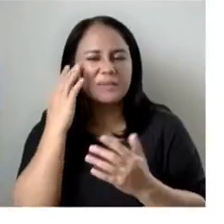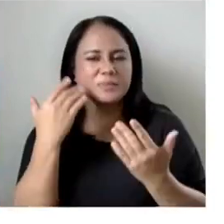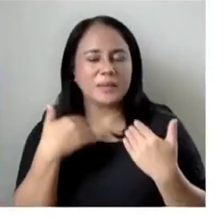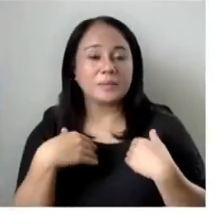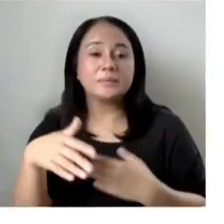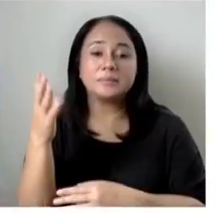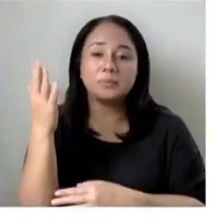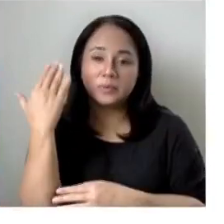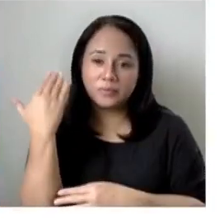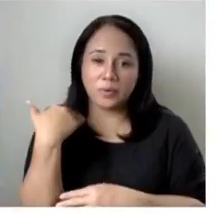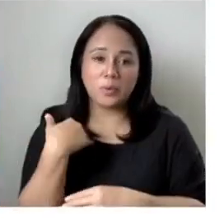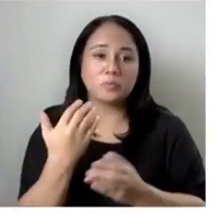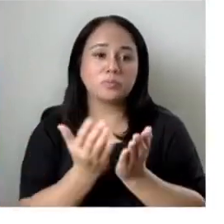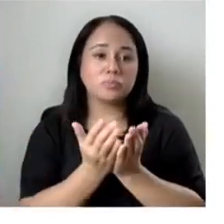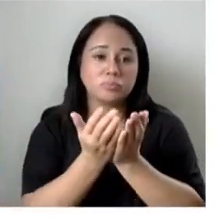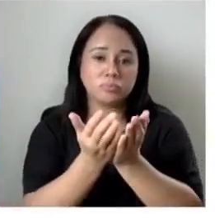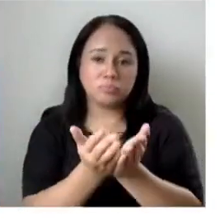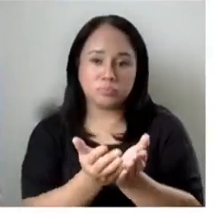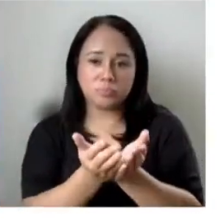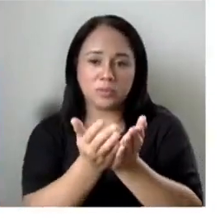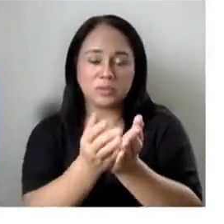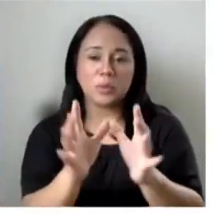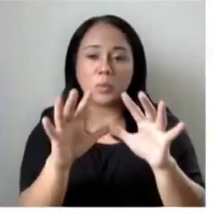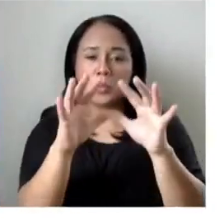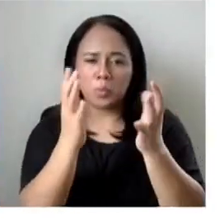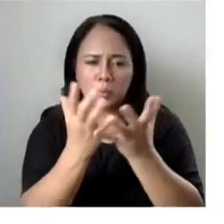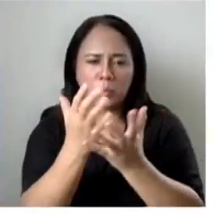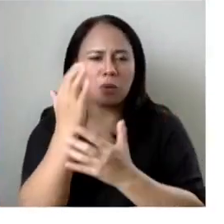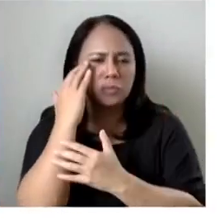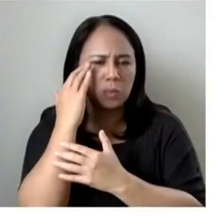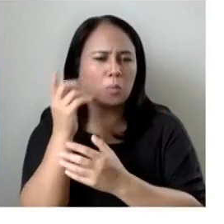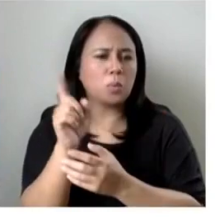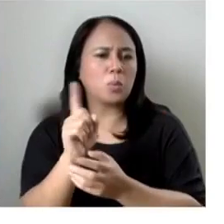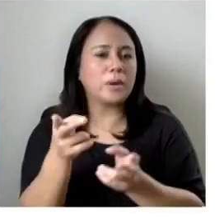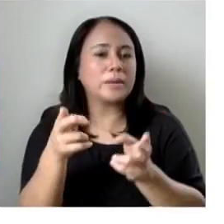Aurora missions, the entire world knows what has happened